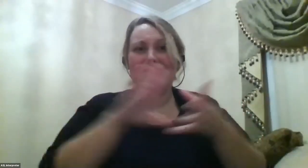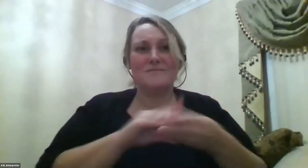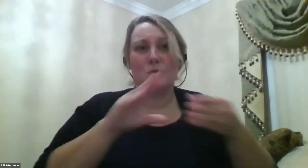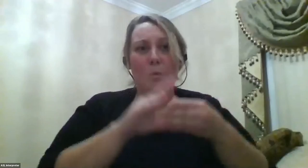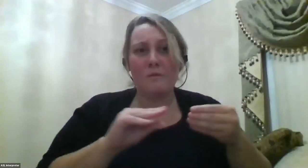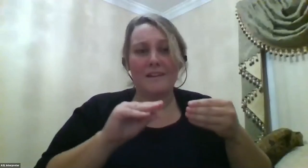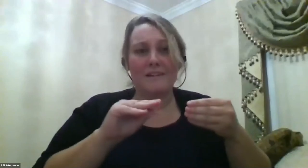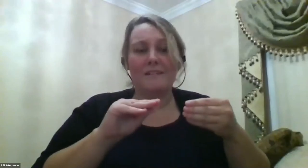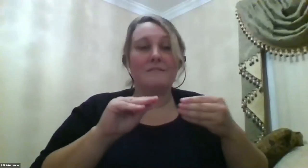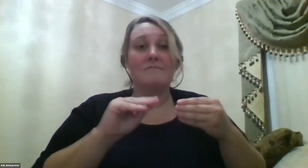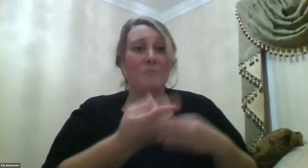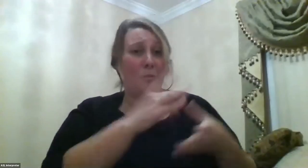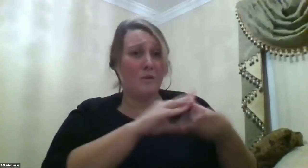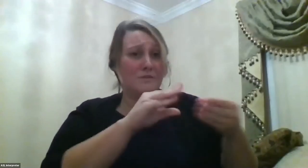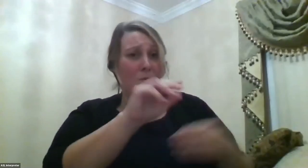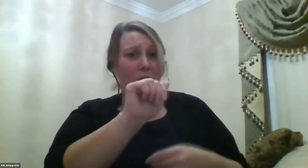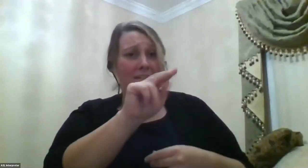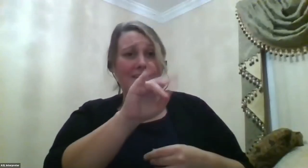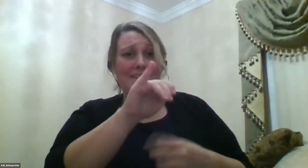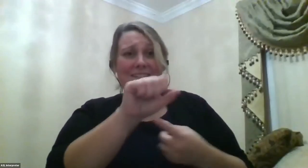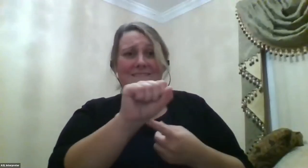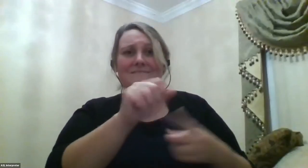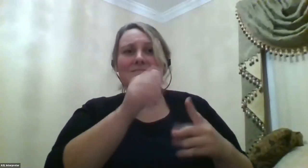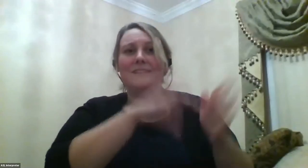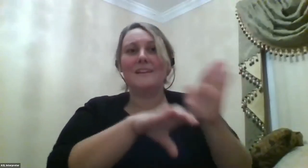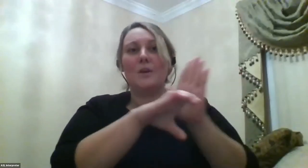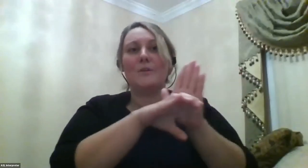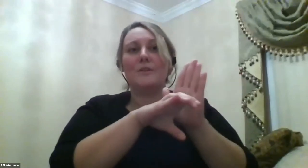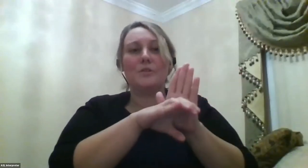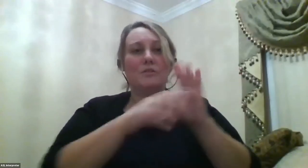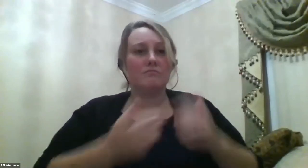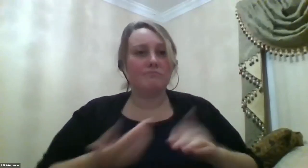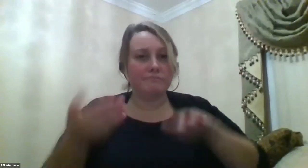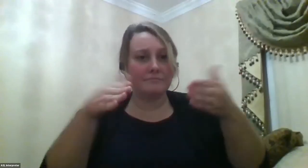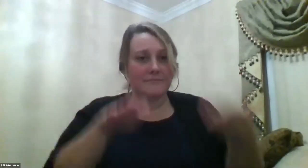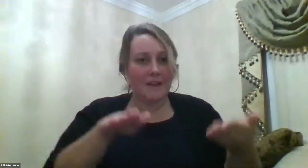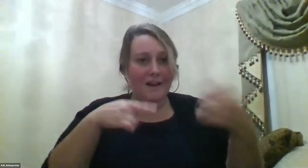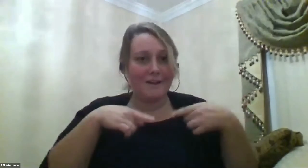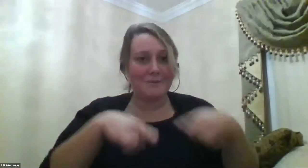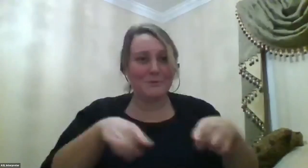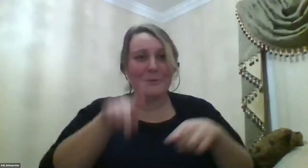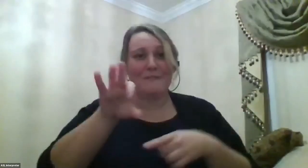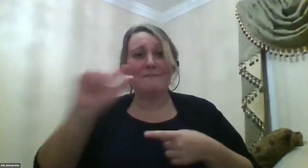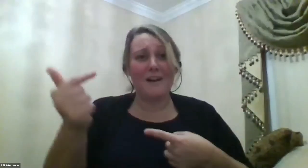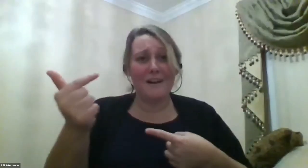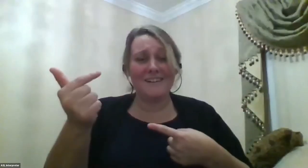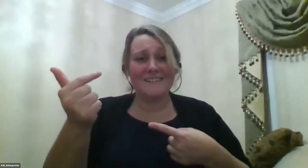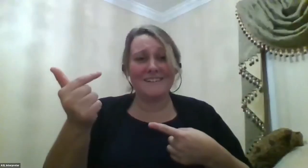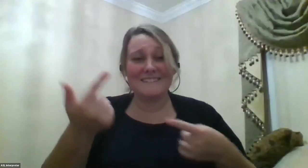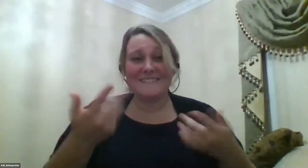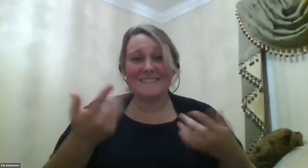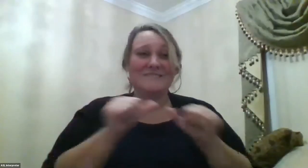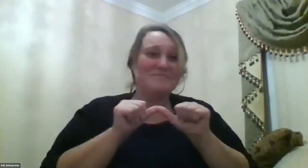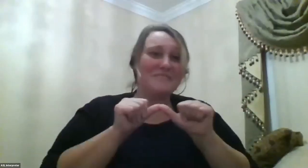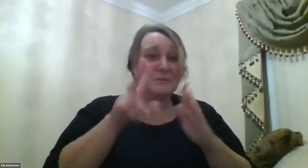who does that? I mean, who does that, you know? And then, and then that's what, then the next four chapters are about that. Like he did,